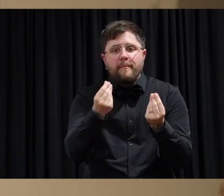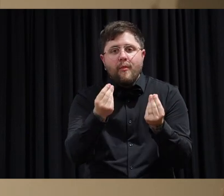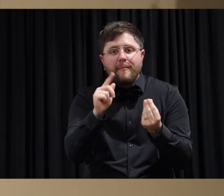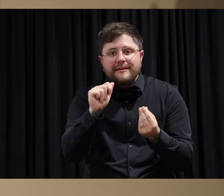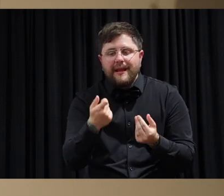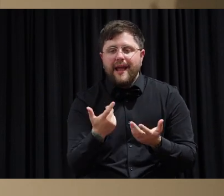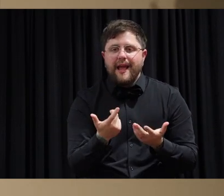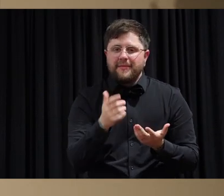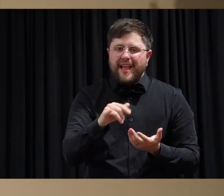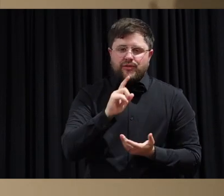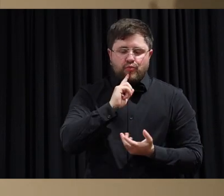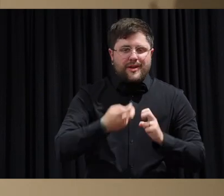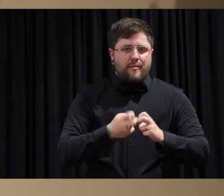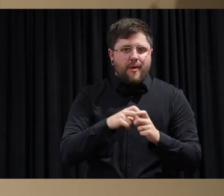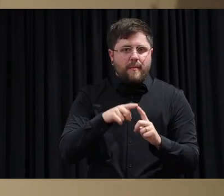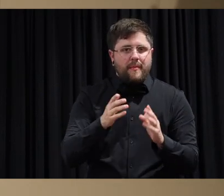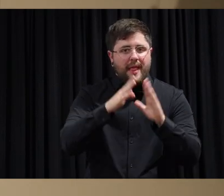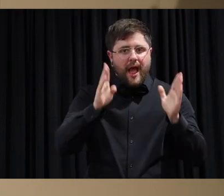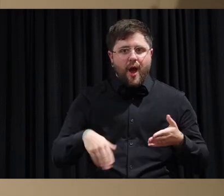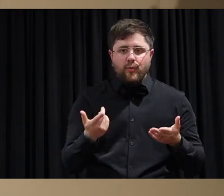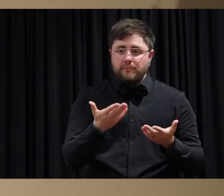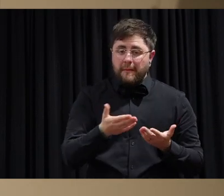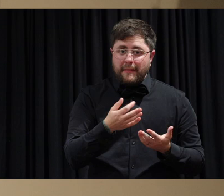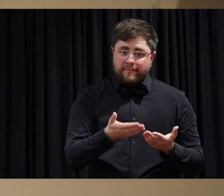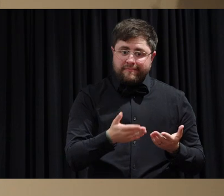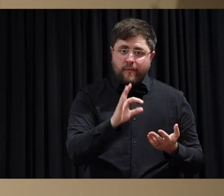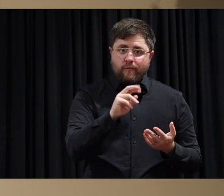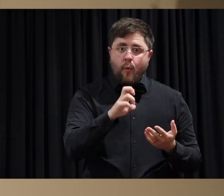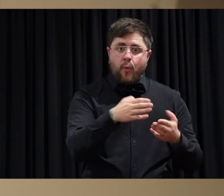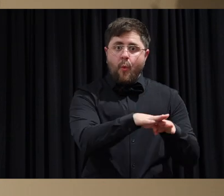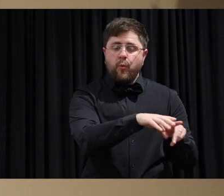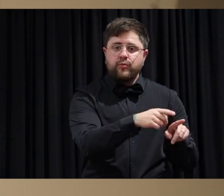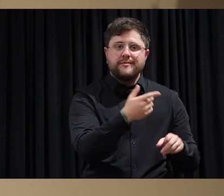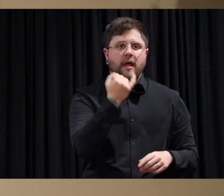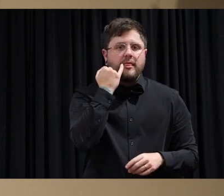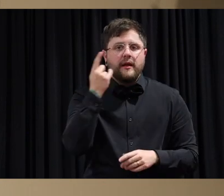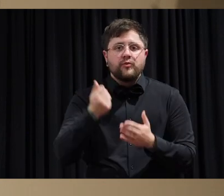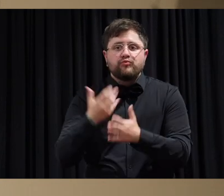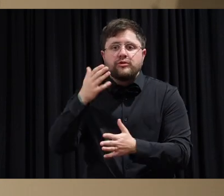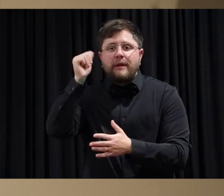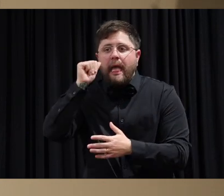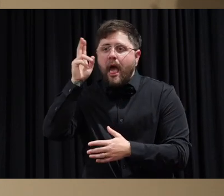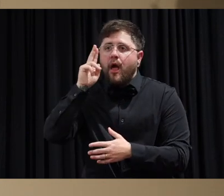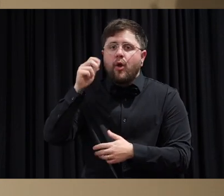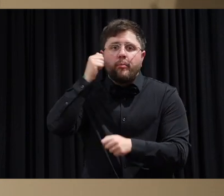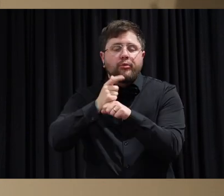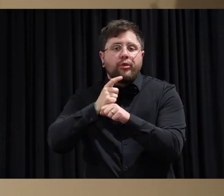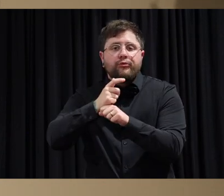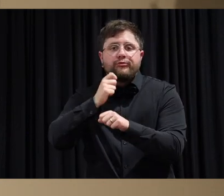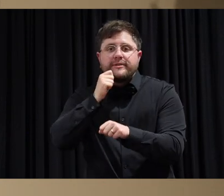taxes. The house could easily get ready to go on foreclosure. And unless the rich auntie or the uncle or the brother or the